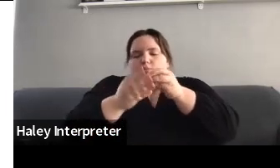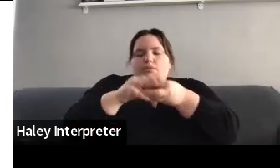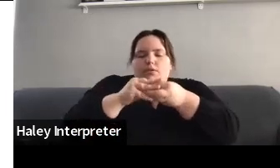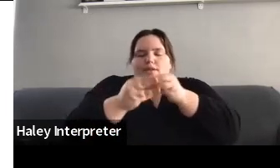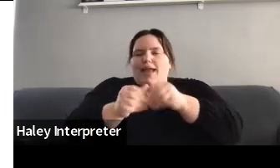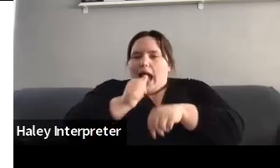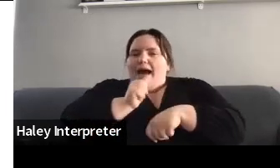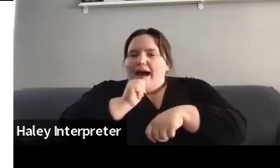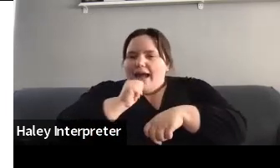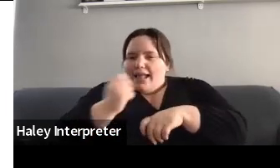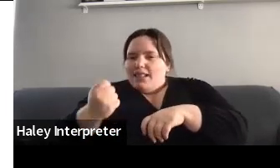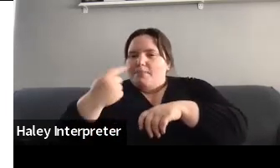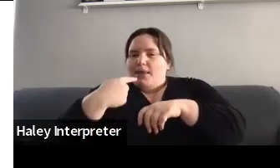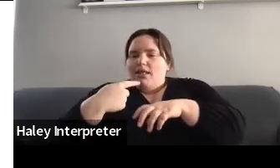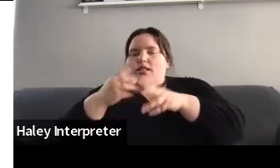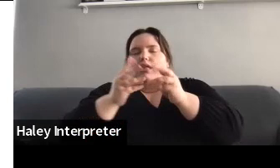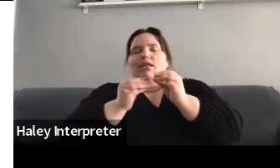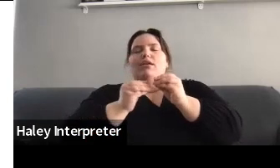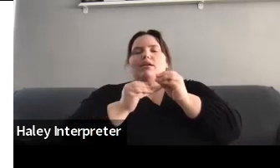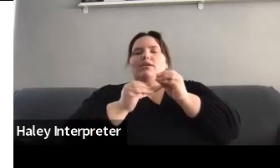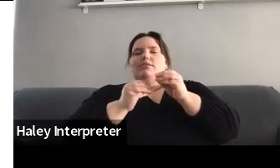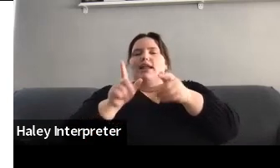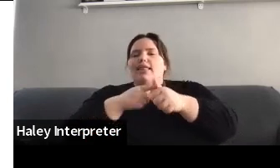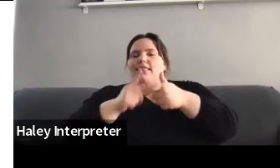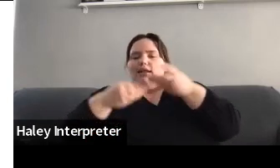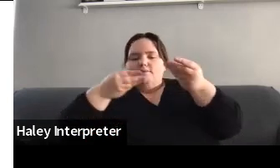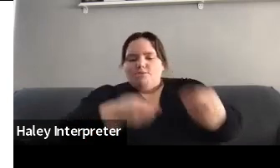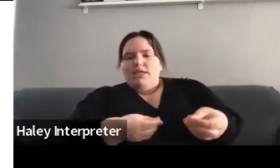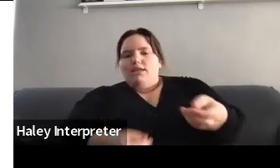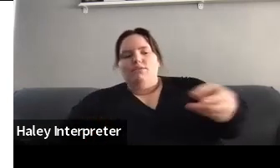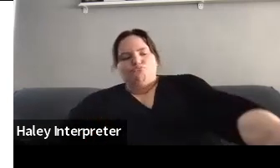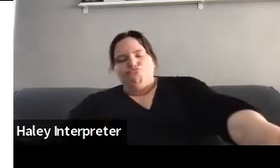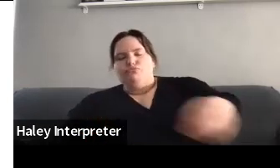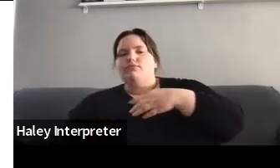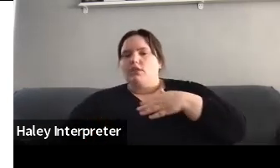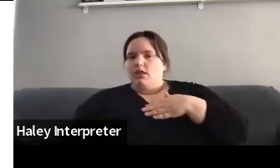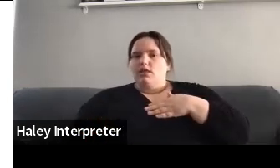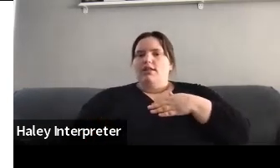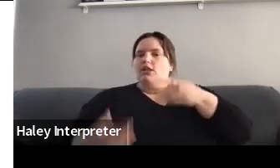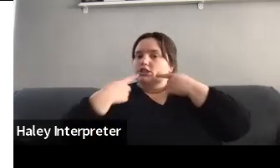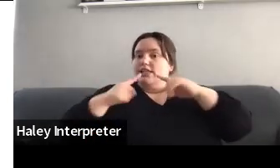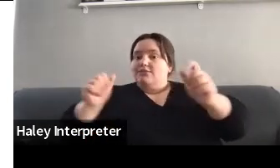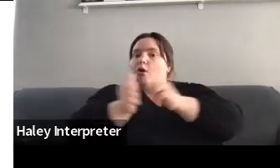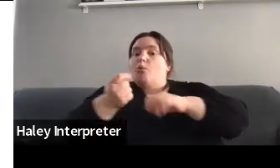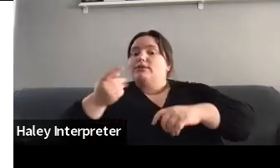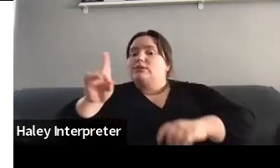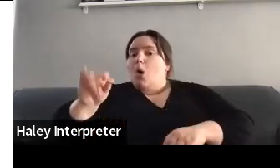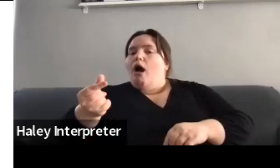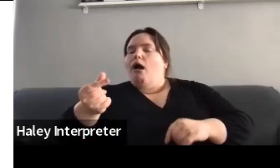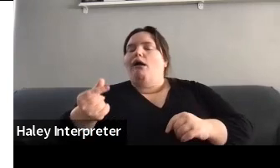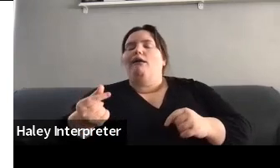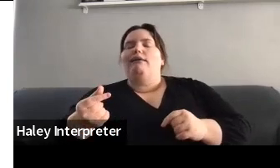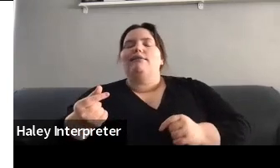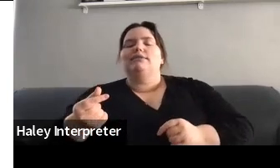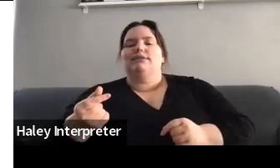you can mold around a pill. And these work really well with dogs who like treats. To them,